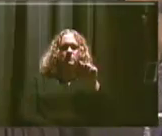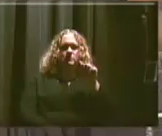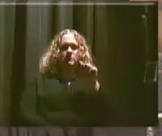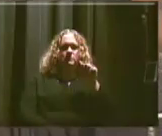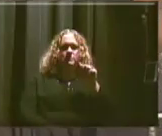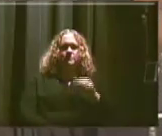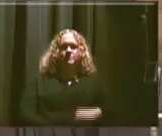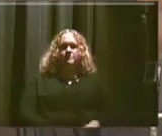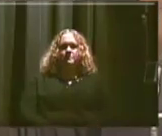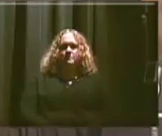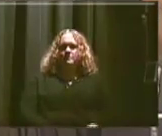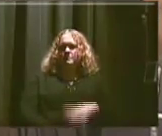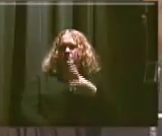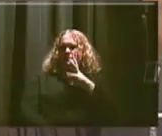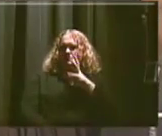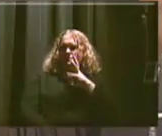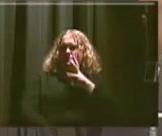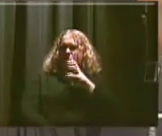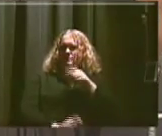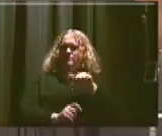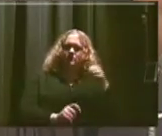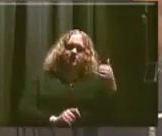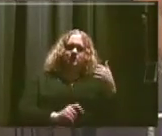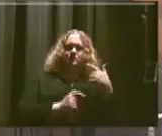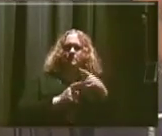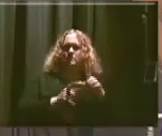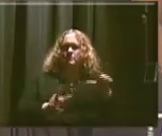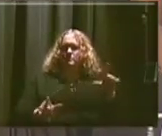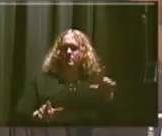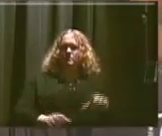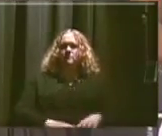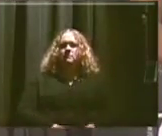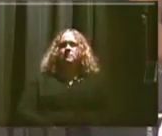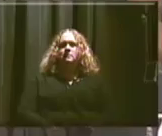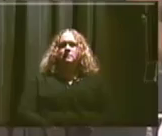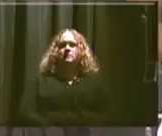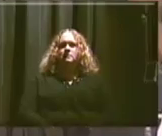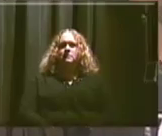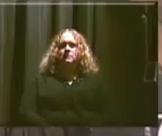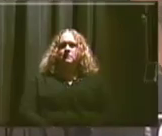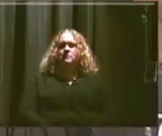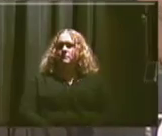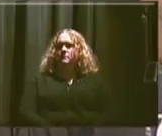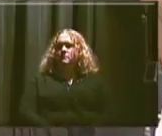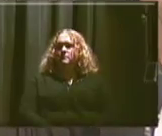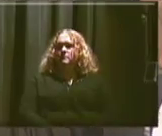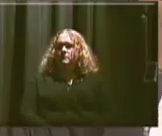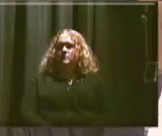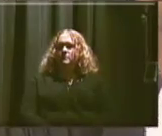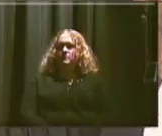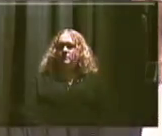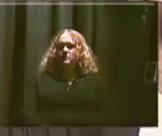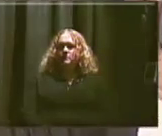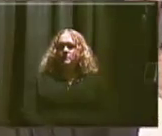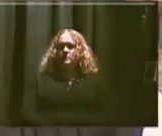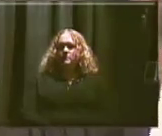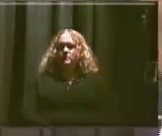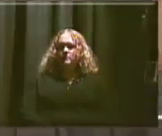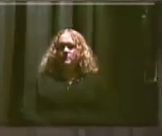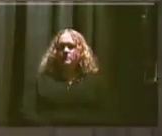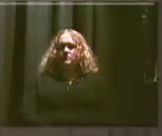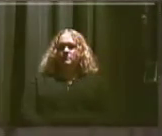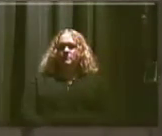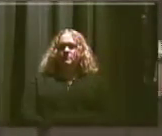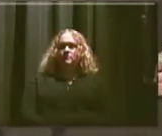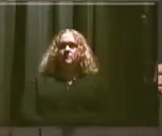you got on why I see Buddha, whether the Karanika cover Sida no in the